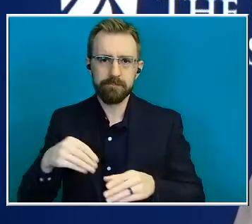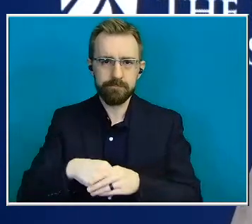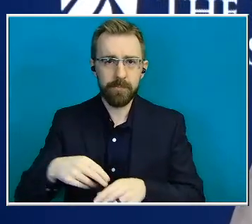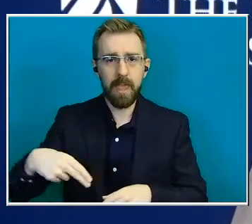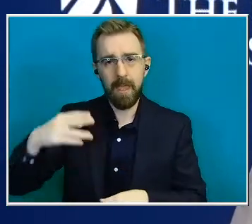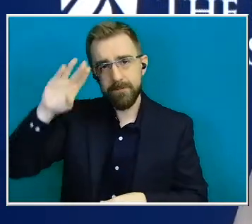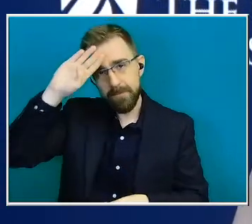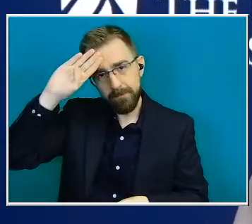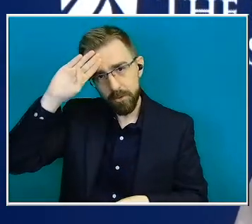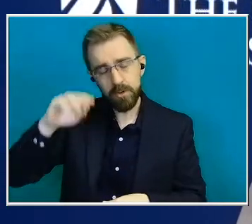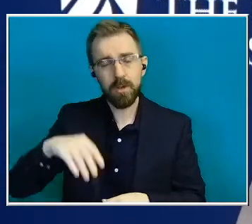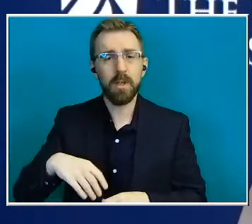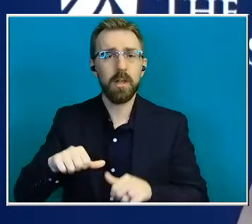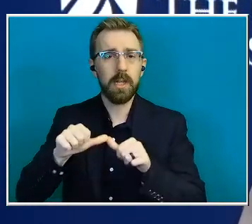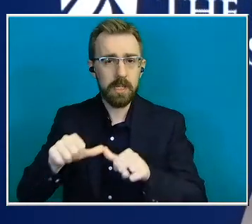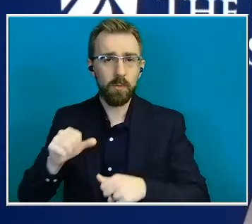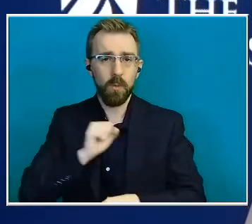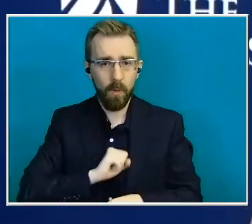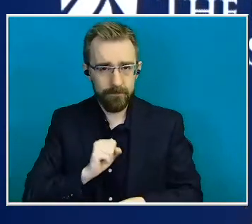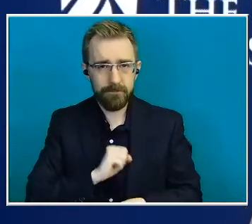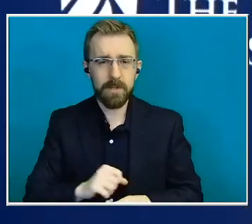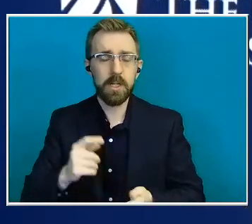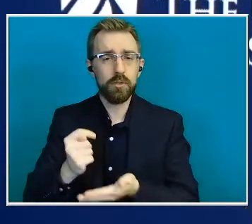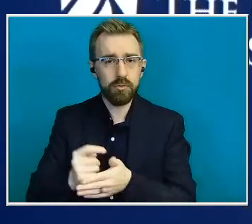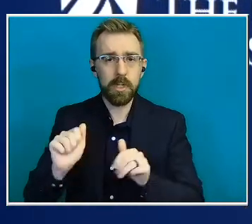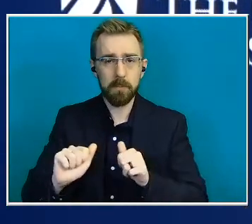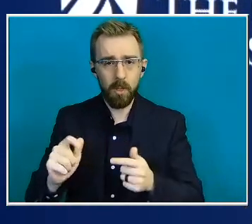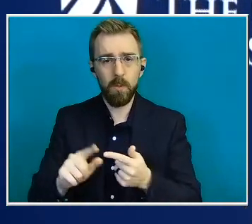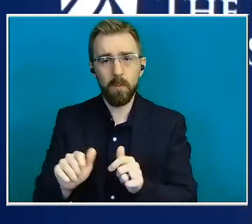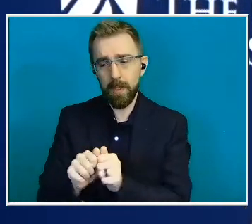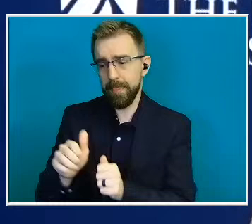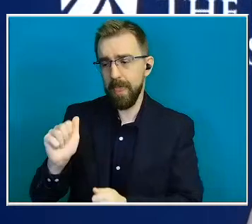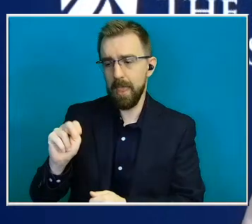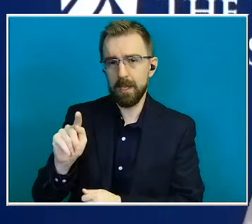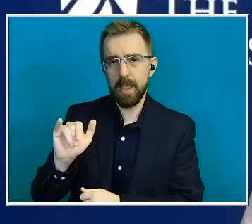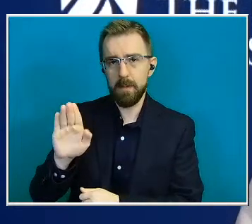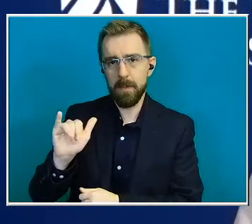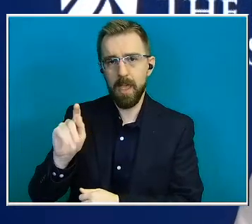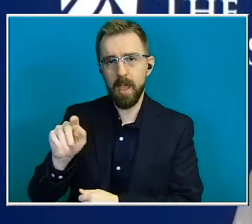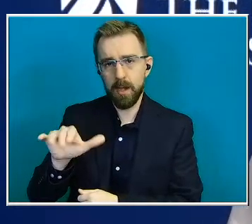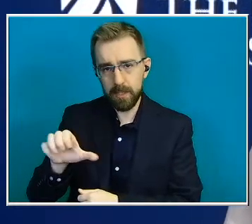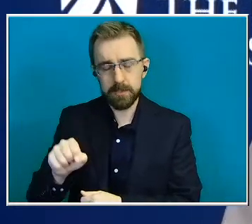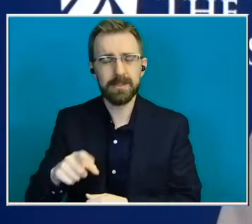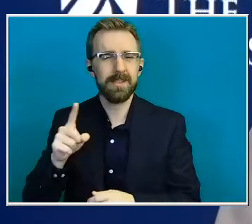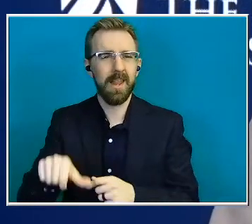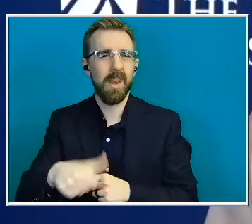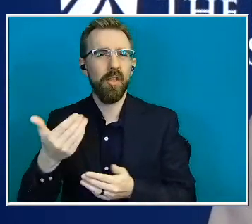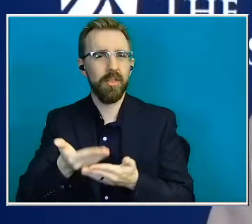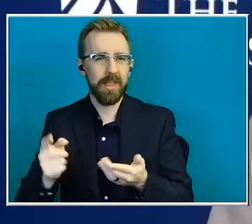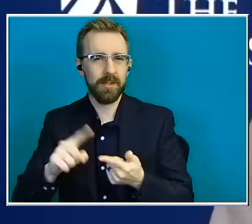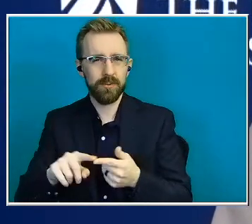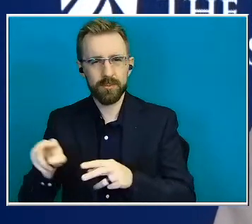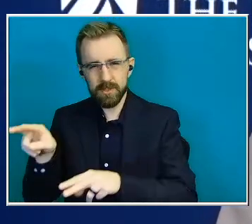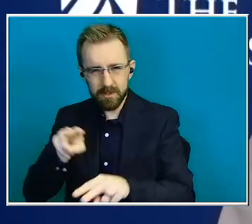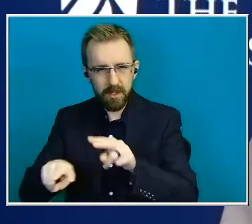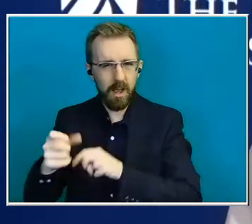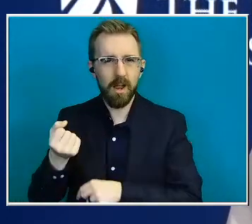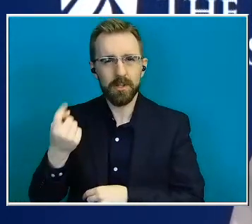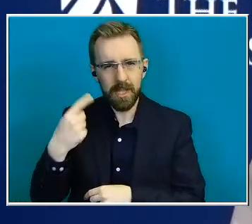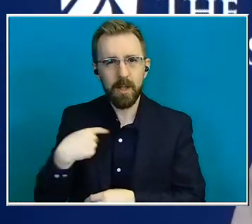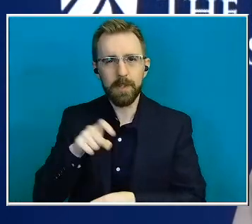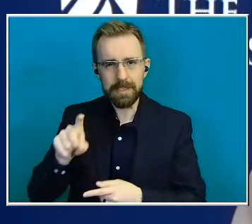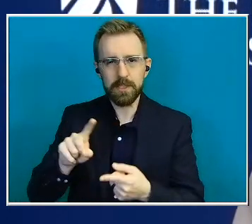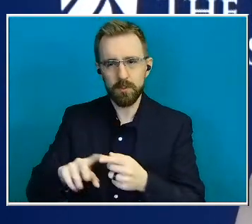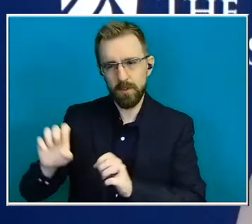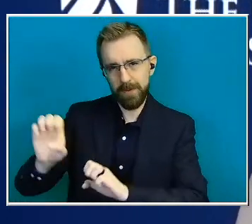like you said. It is treatable with antibiotics, so this is one more thing now that we have to understand that we need to be evaluating for.